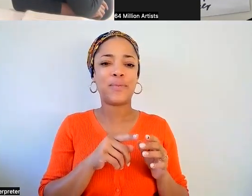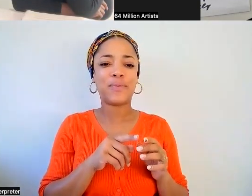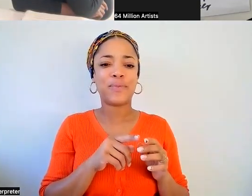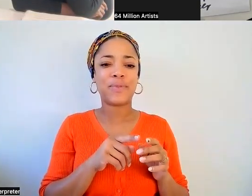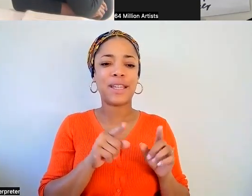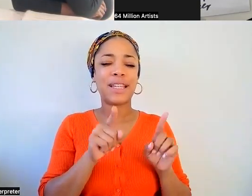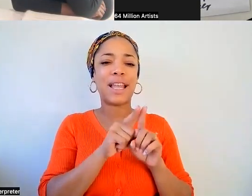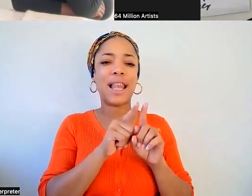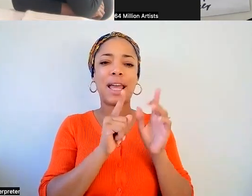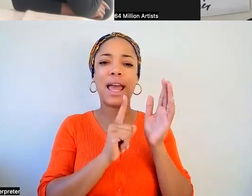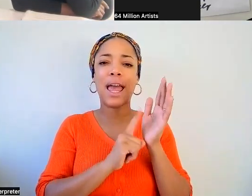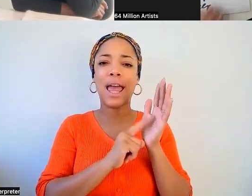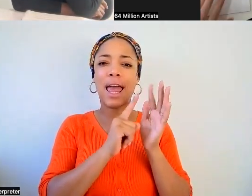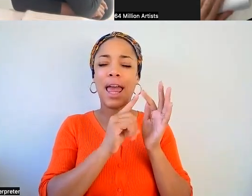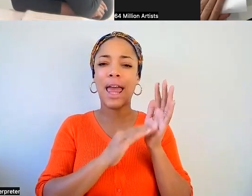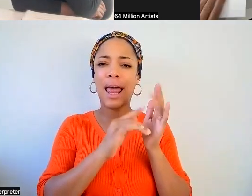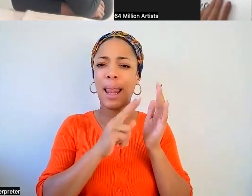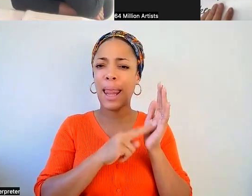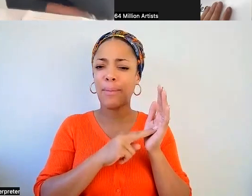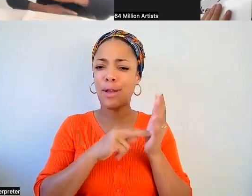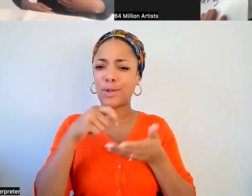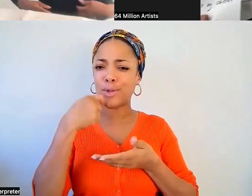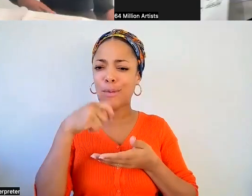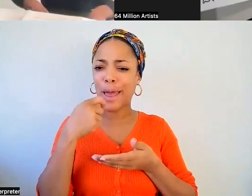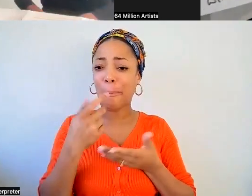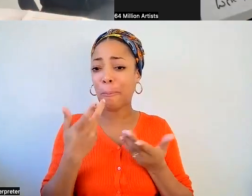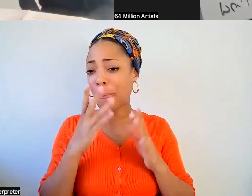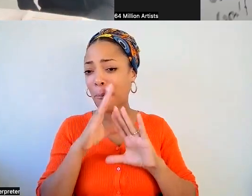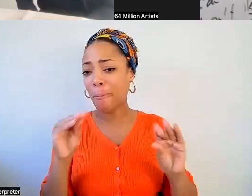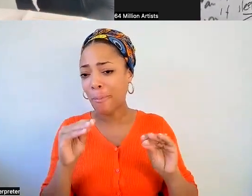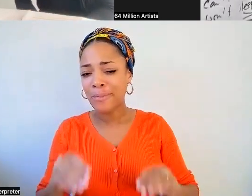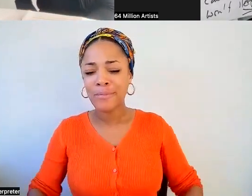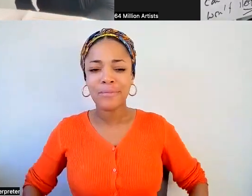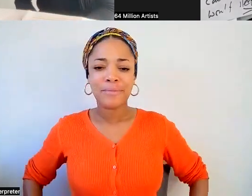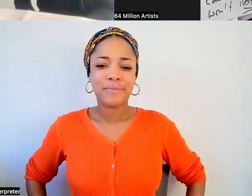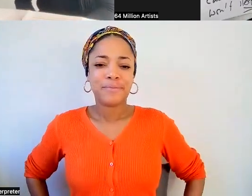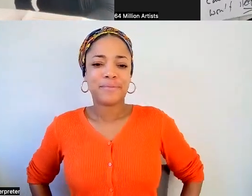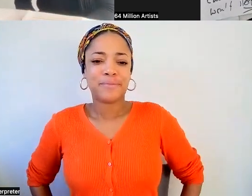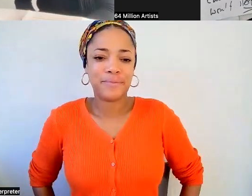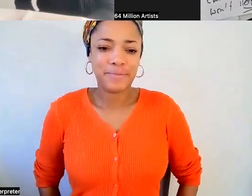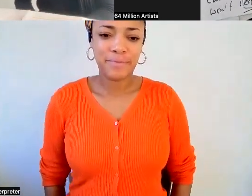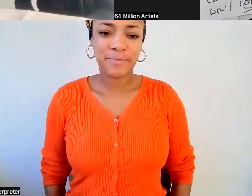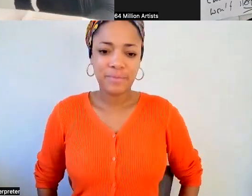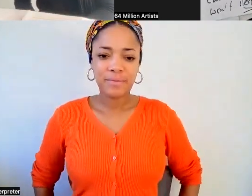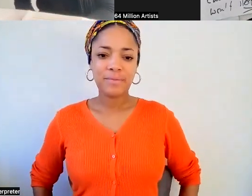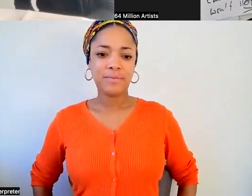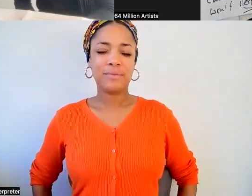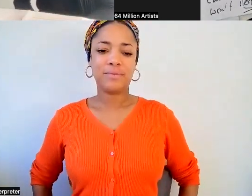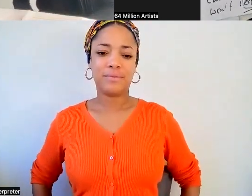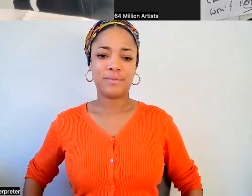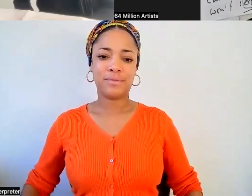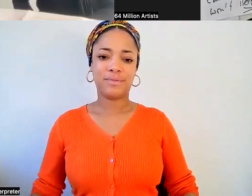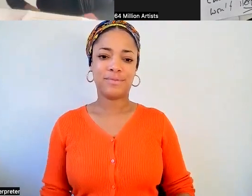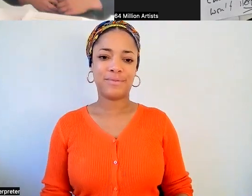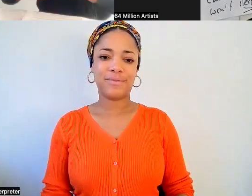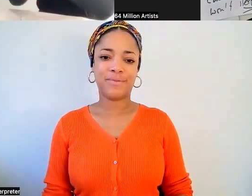sorbet. Just thought I'd share that with you. Okay. So, well, there's my poem. Thank you. In fact, I